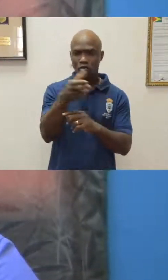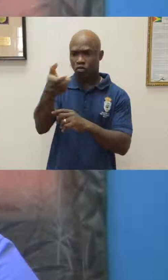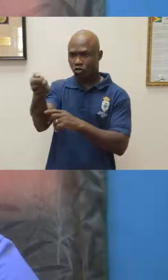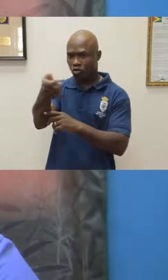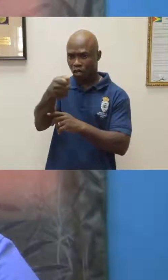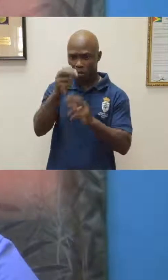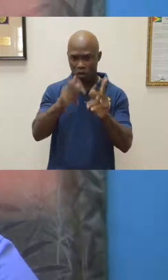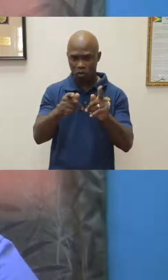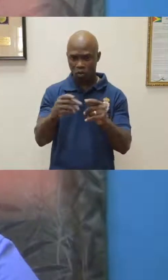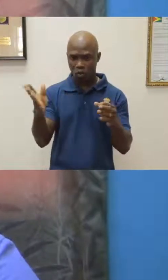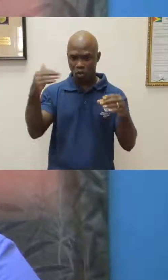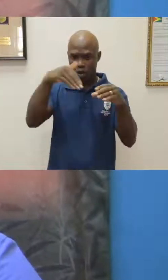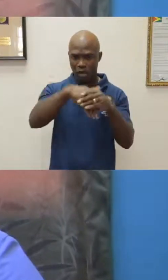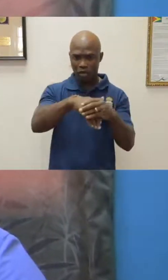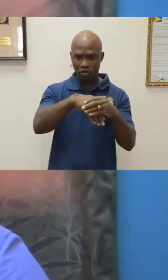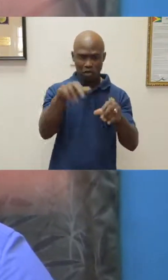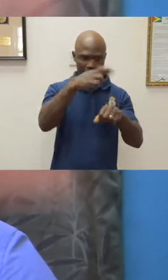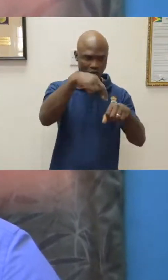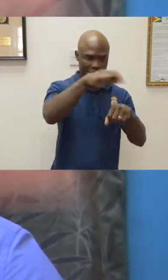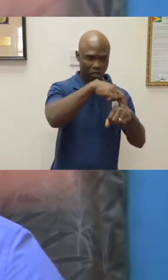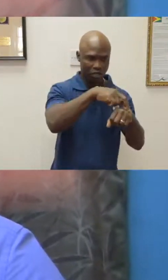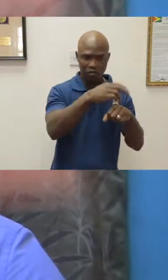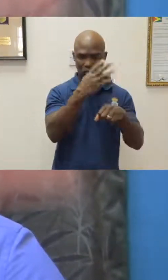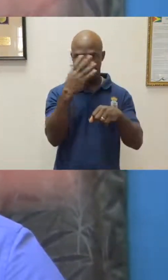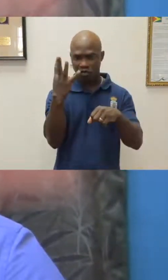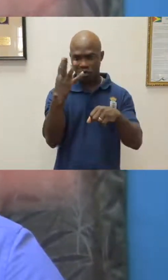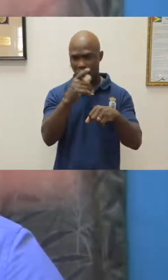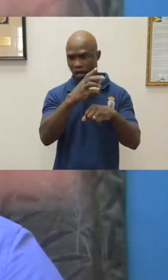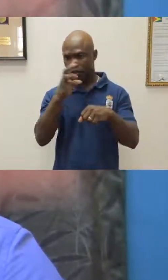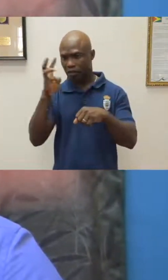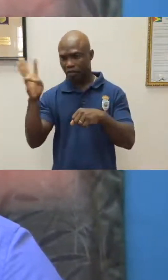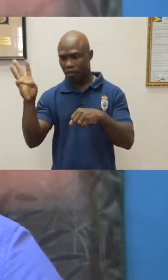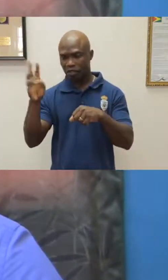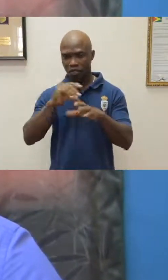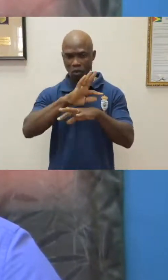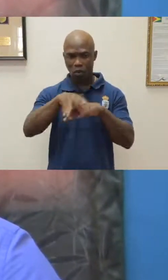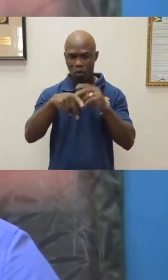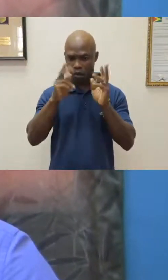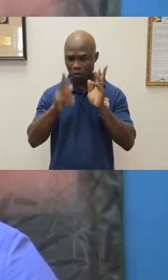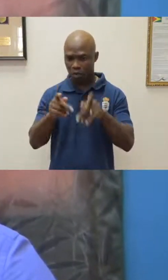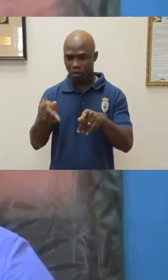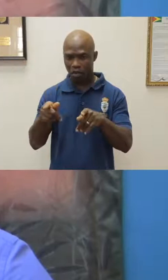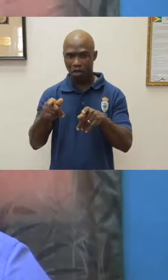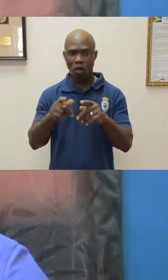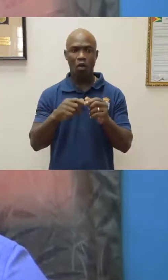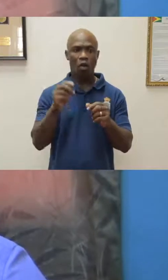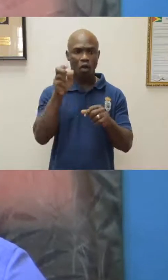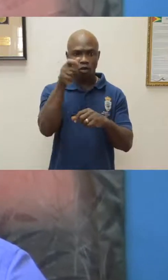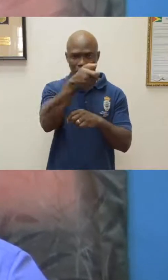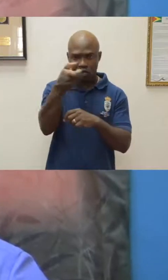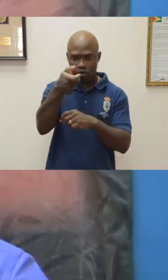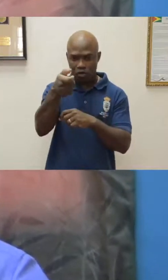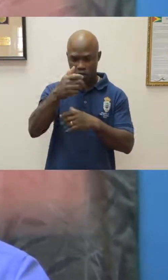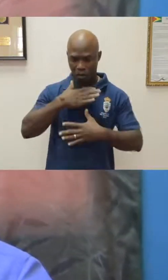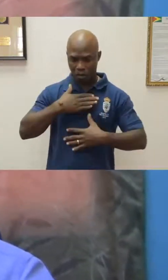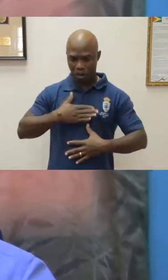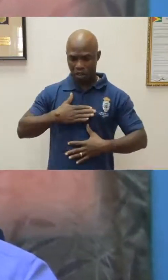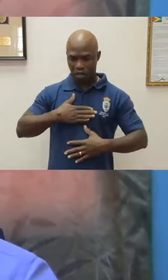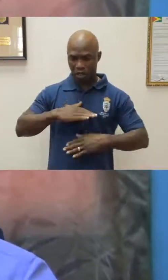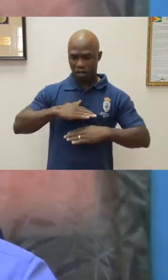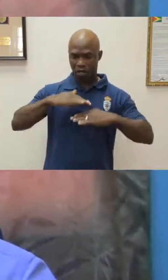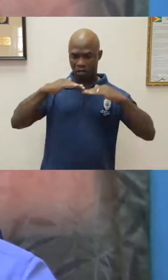and 6. All commuters are screened for elevated body temperatures. This allows for efficient screening,